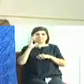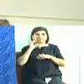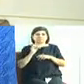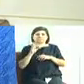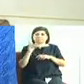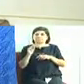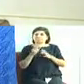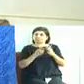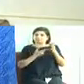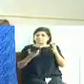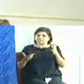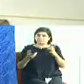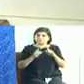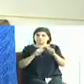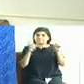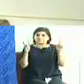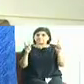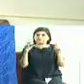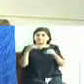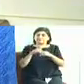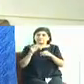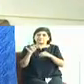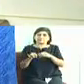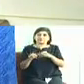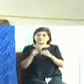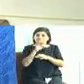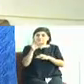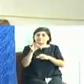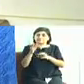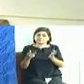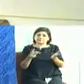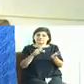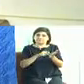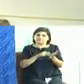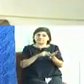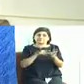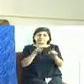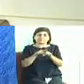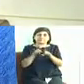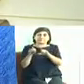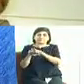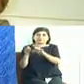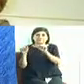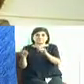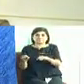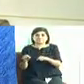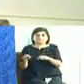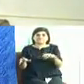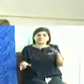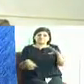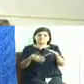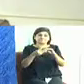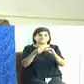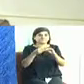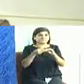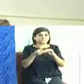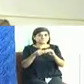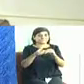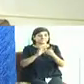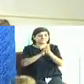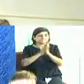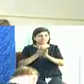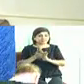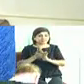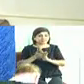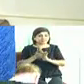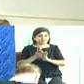do something different. And in that spirit, I invite you to rise in body or spirit as you're able and extend the peace of Christ, a handshake or hug